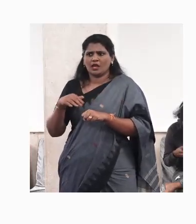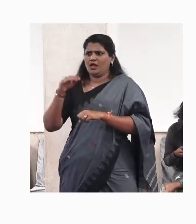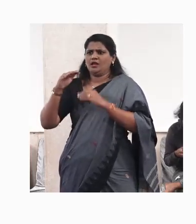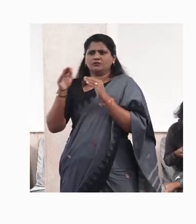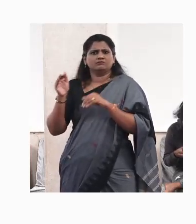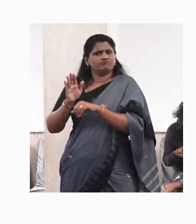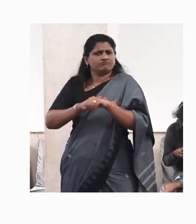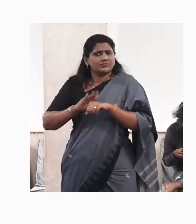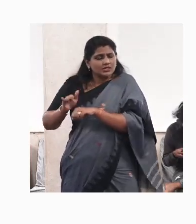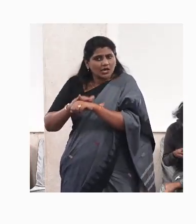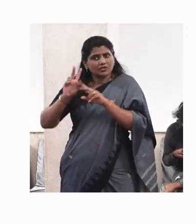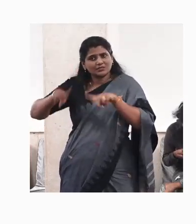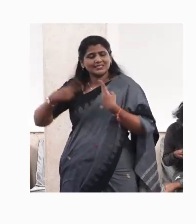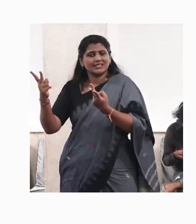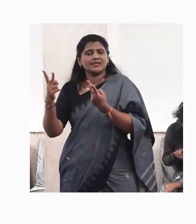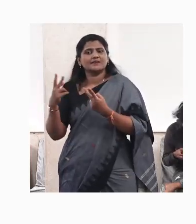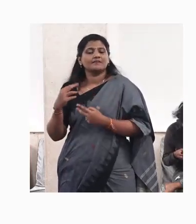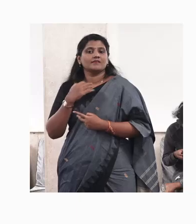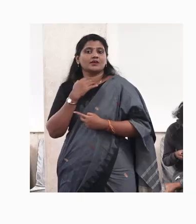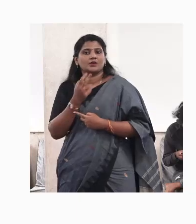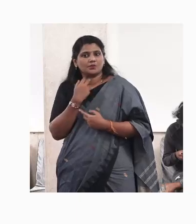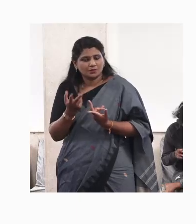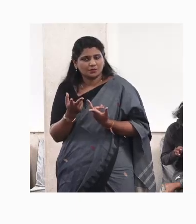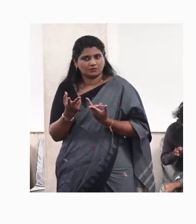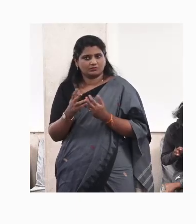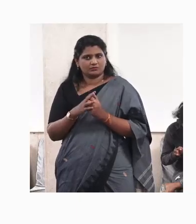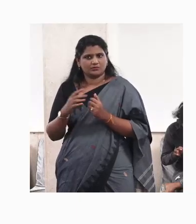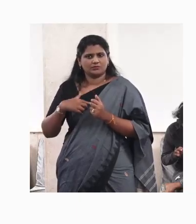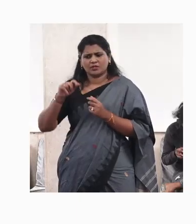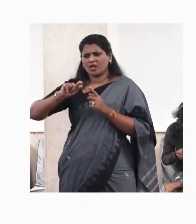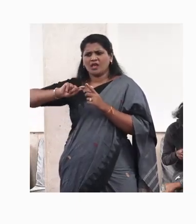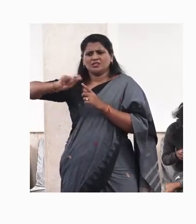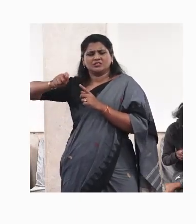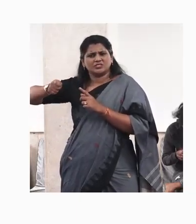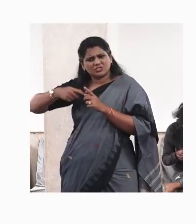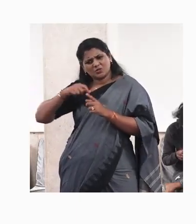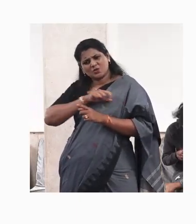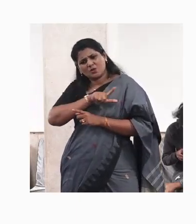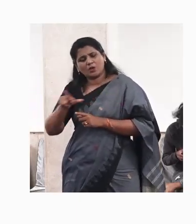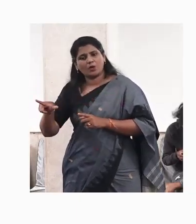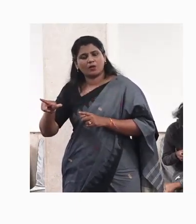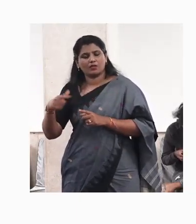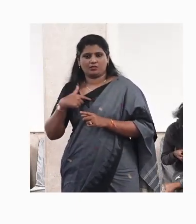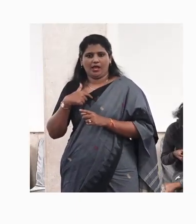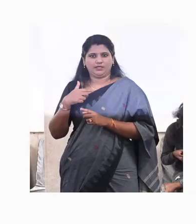different voices and being able to actually being attuned to all of them, right? So I think